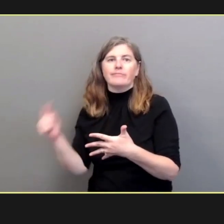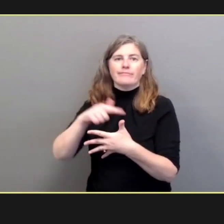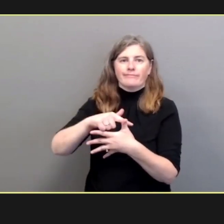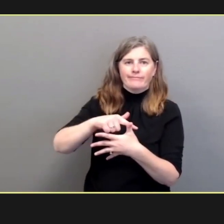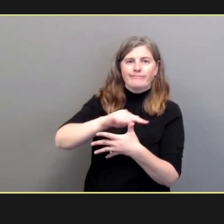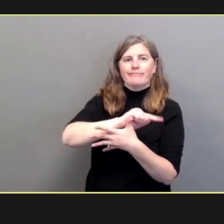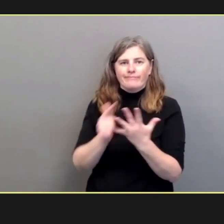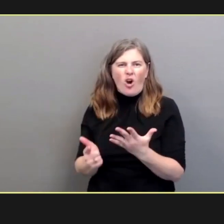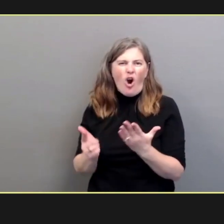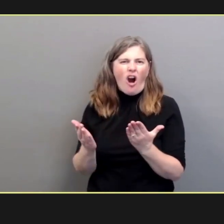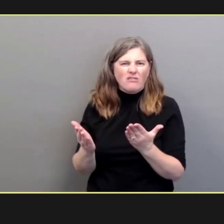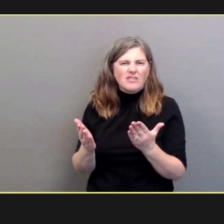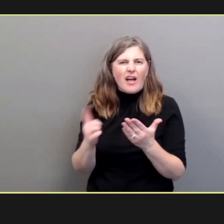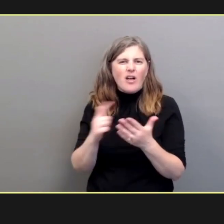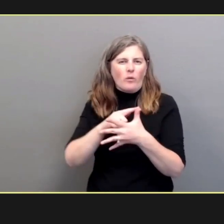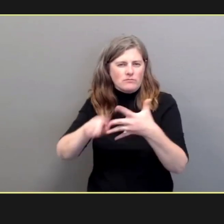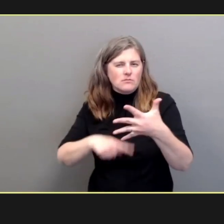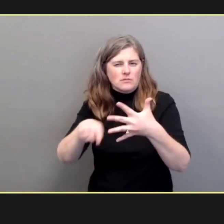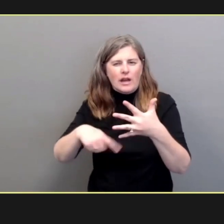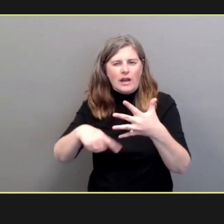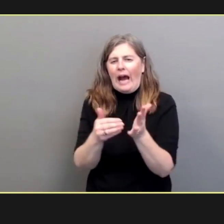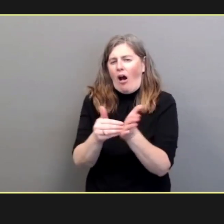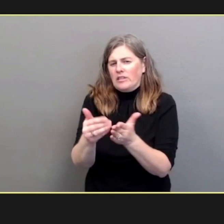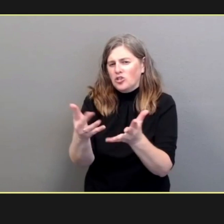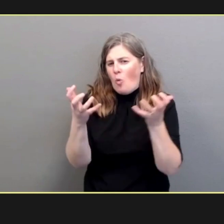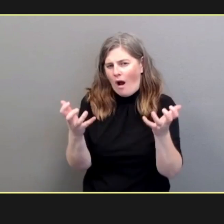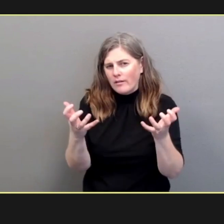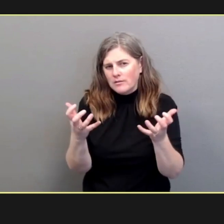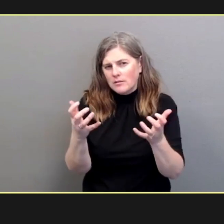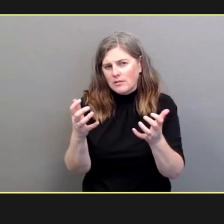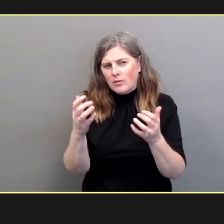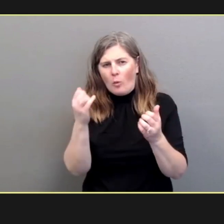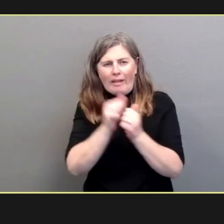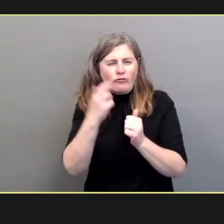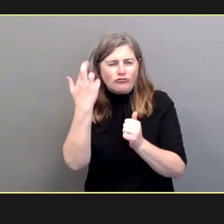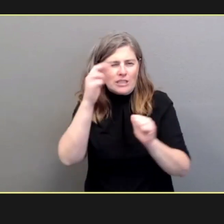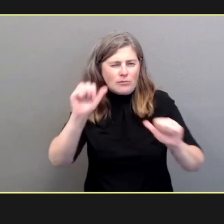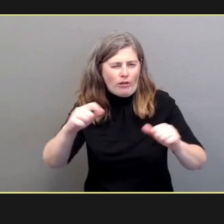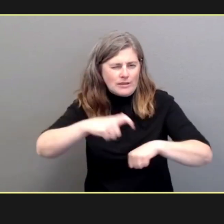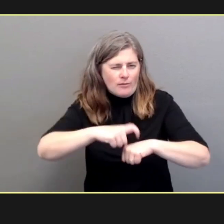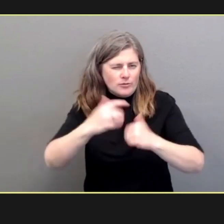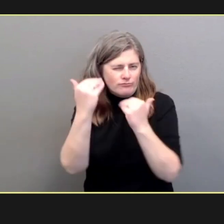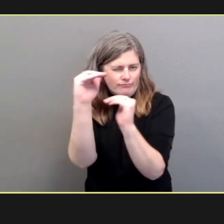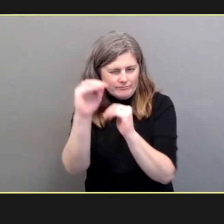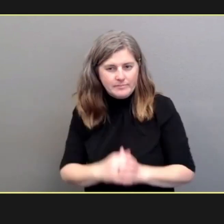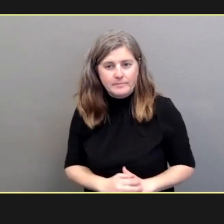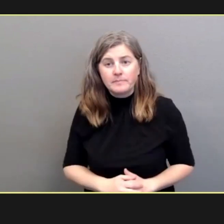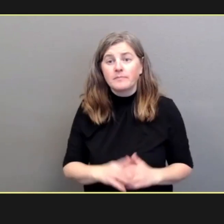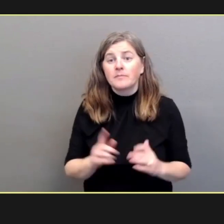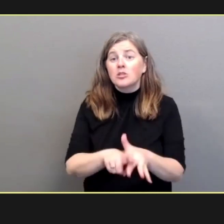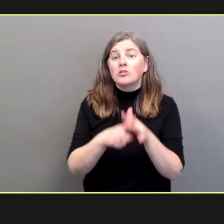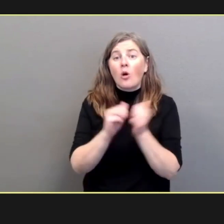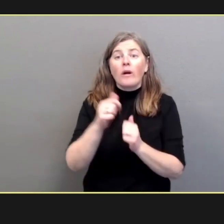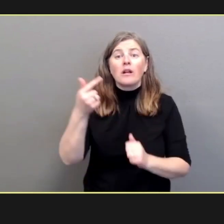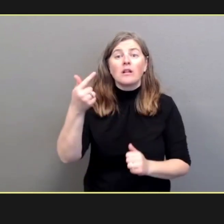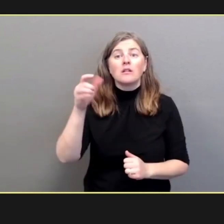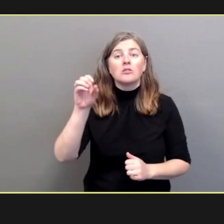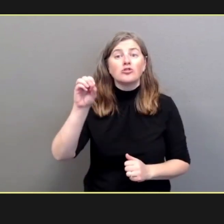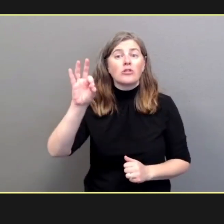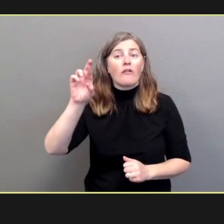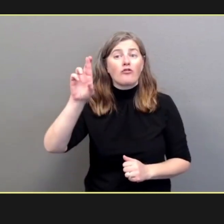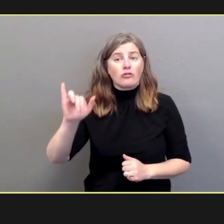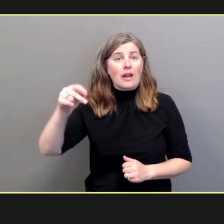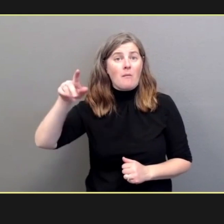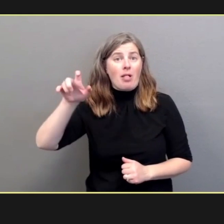clear answer. And we'll cycle back through as many times as we need to within a reasonable time frame. So with that, we'll begin with Jeffrey Plant, followed by